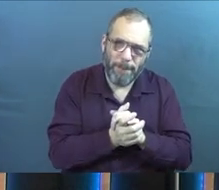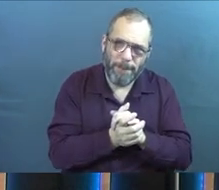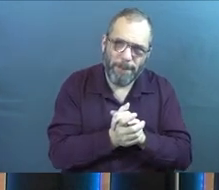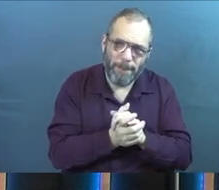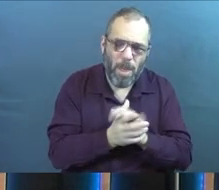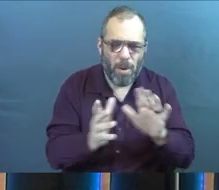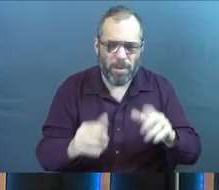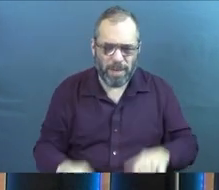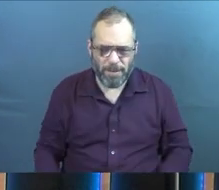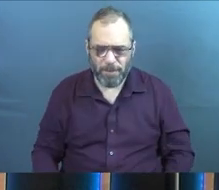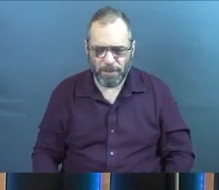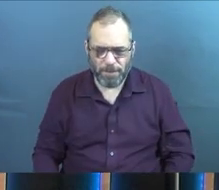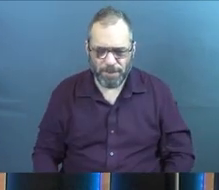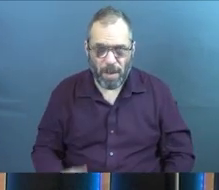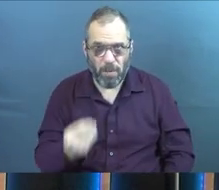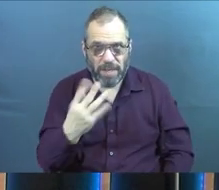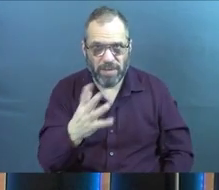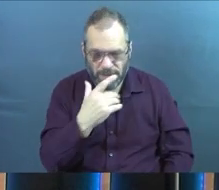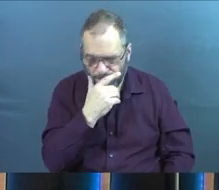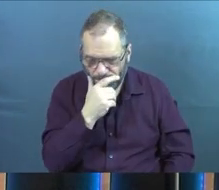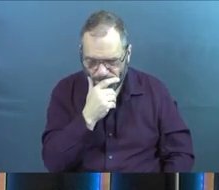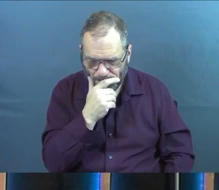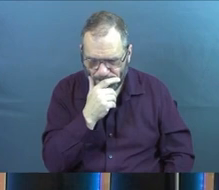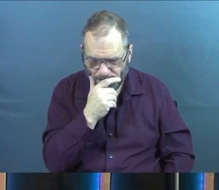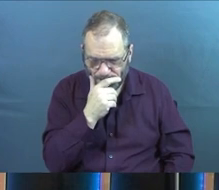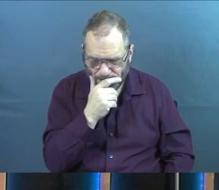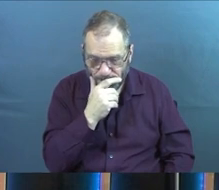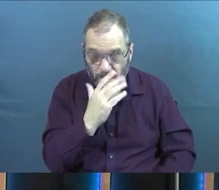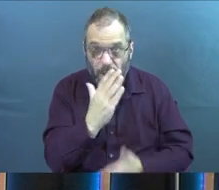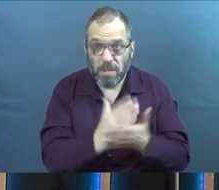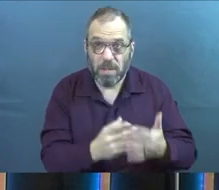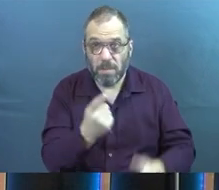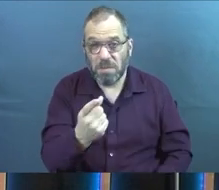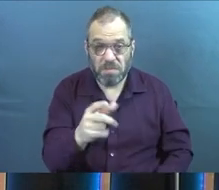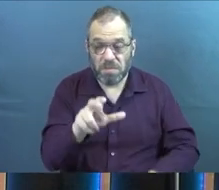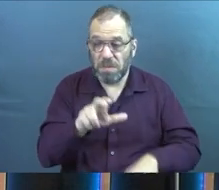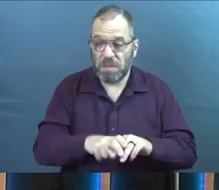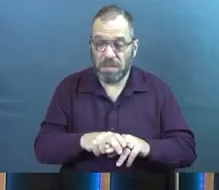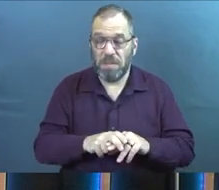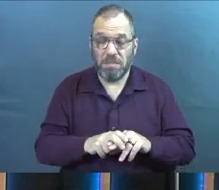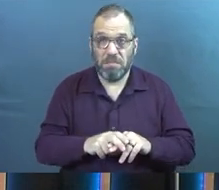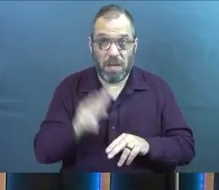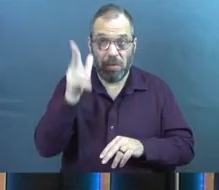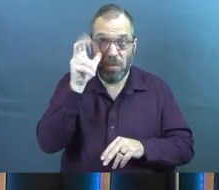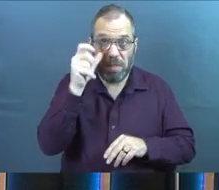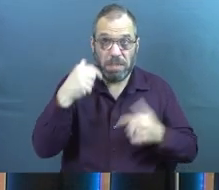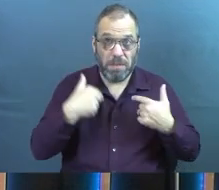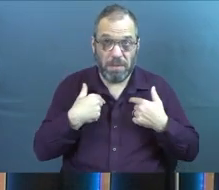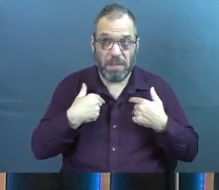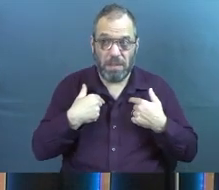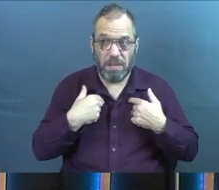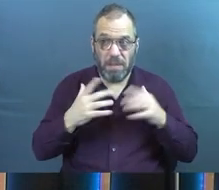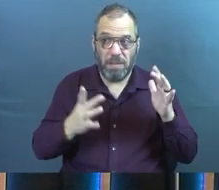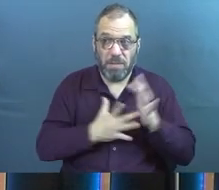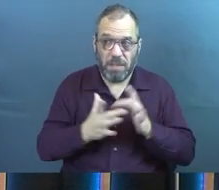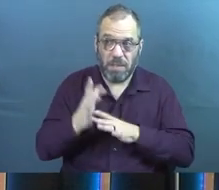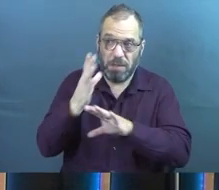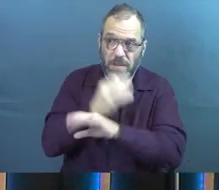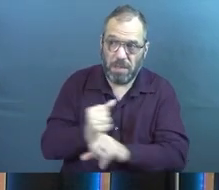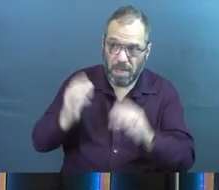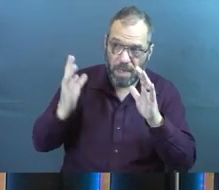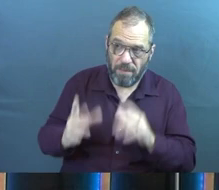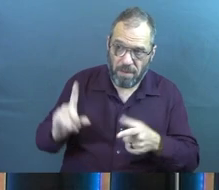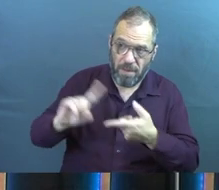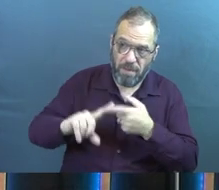So here's what I want to give you before we close out. For some of us, maybe we're in here. And this concept, right? Jesus is Savior and